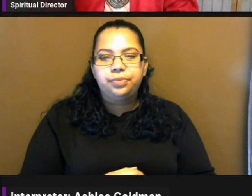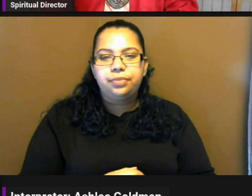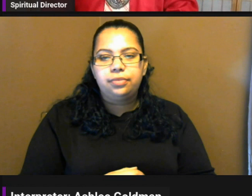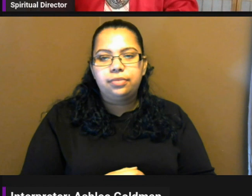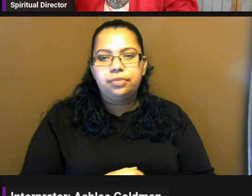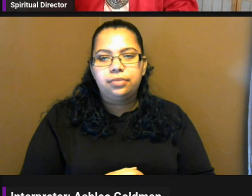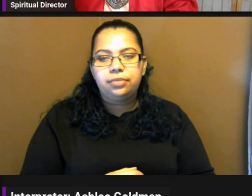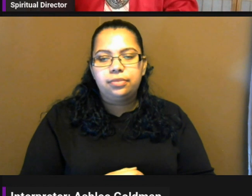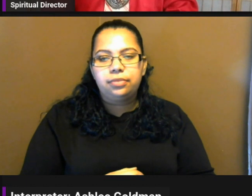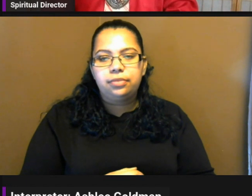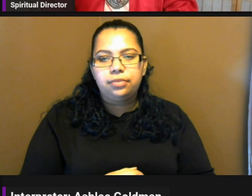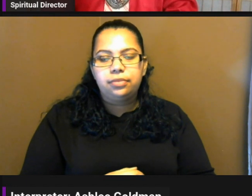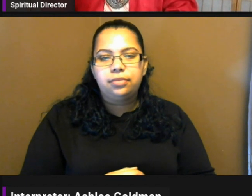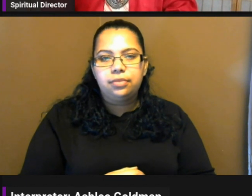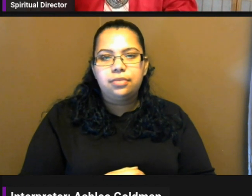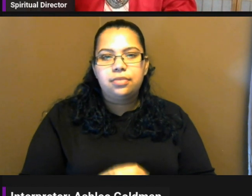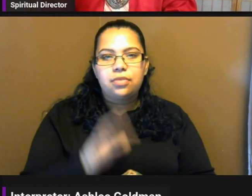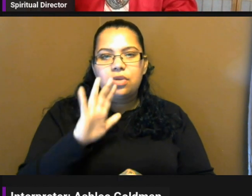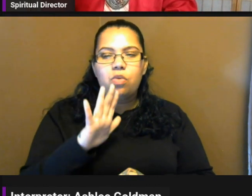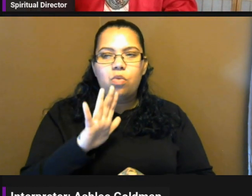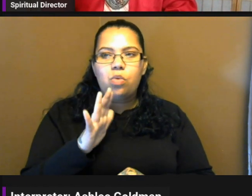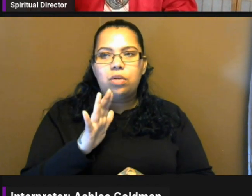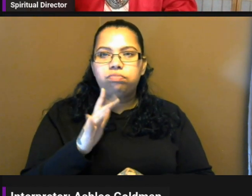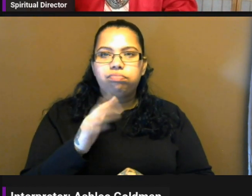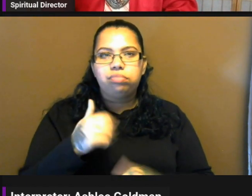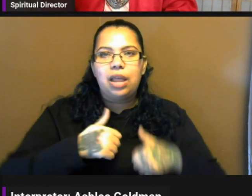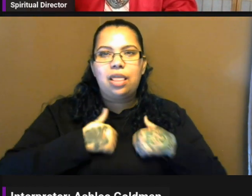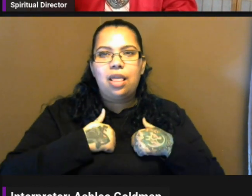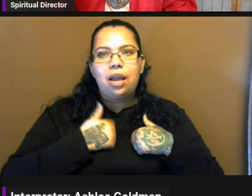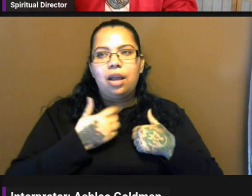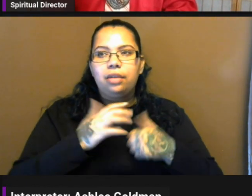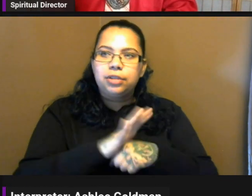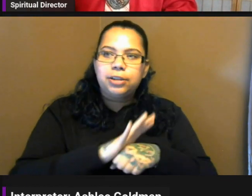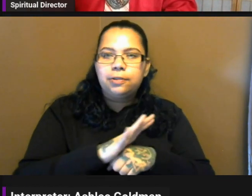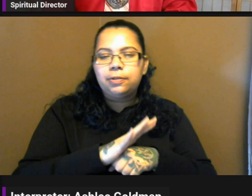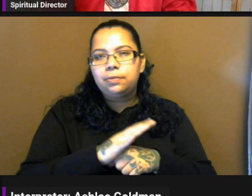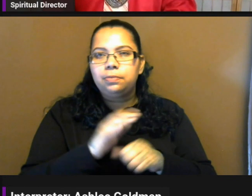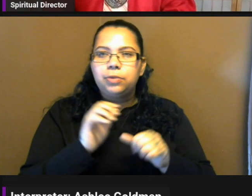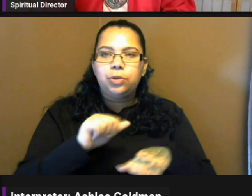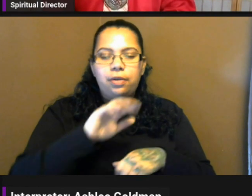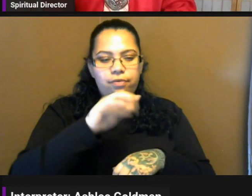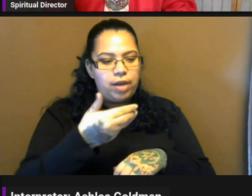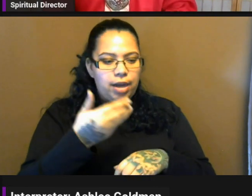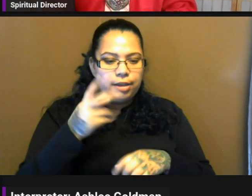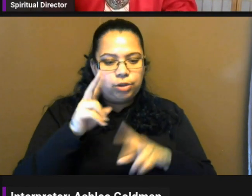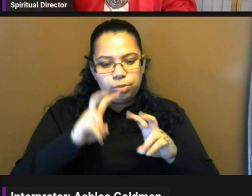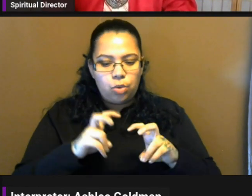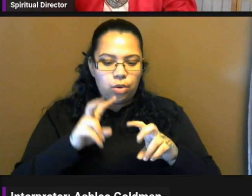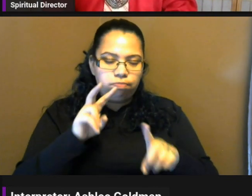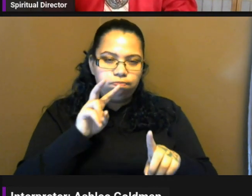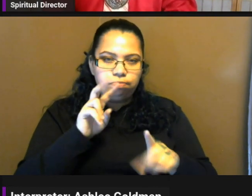What are some areas in your life where you could use, where you are invited to